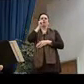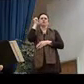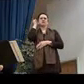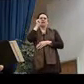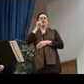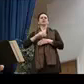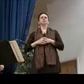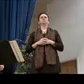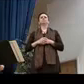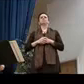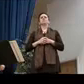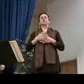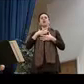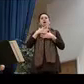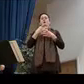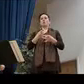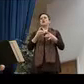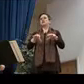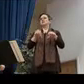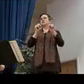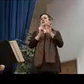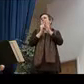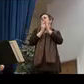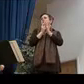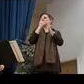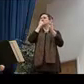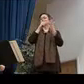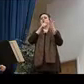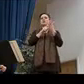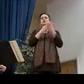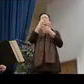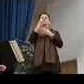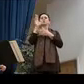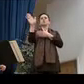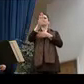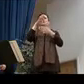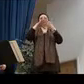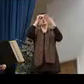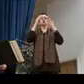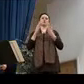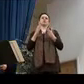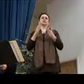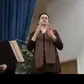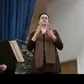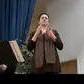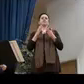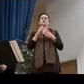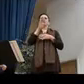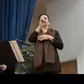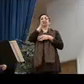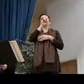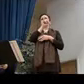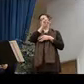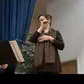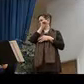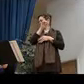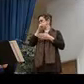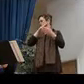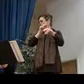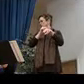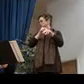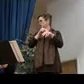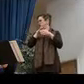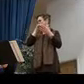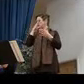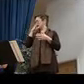moment to recognize two of your students. Eva Mayhall, a nursing student, and Stacey Longo, also a